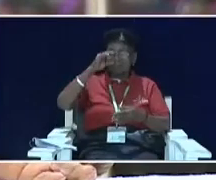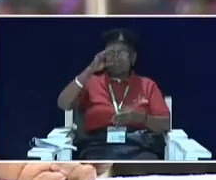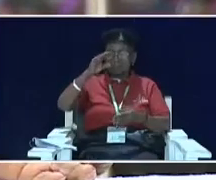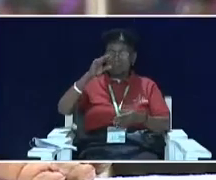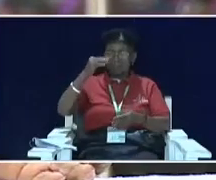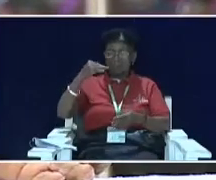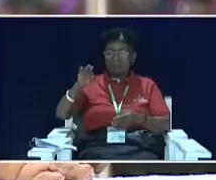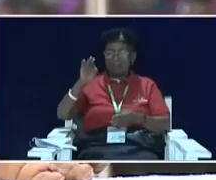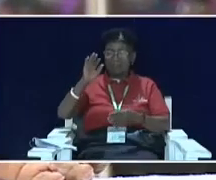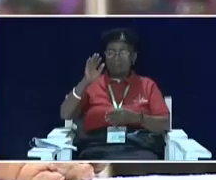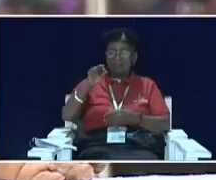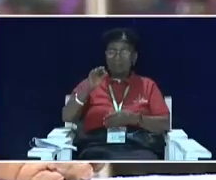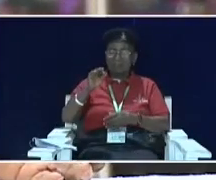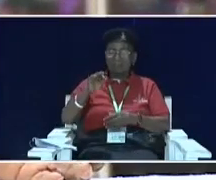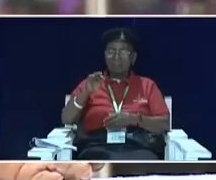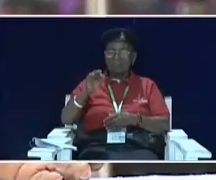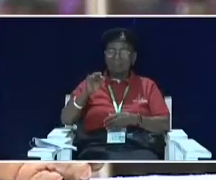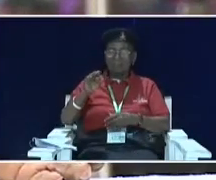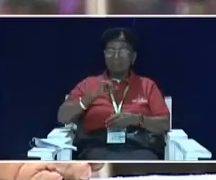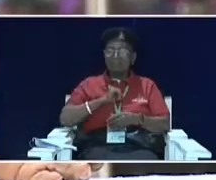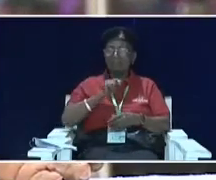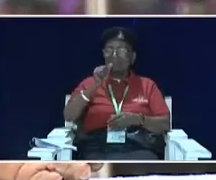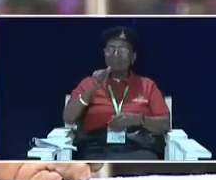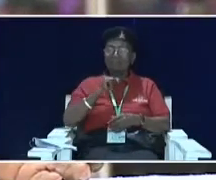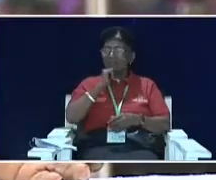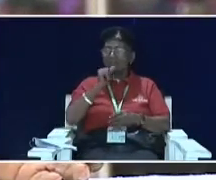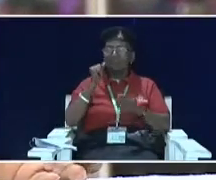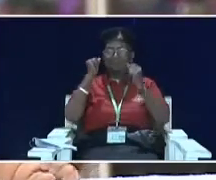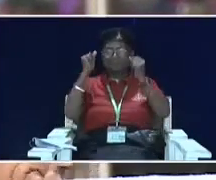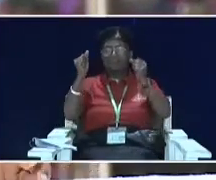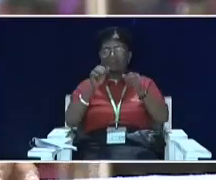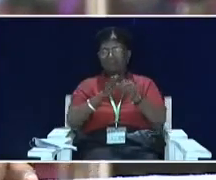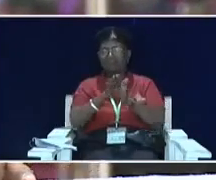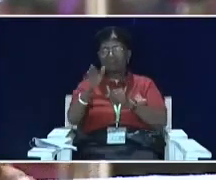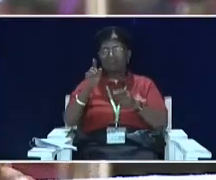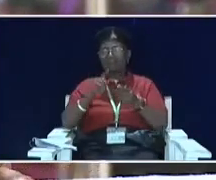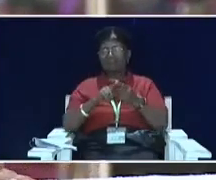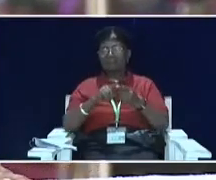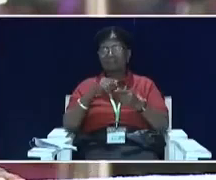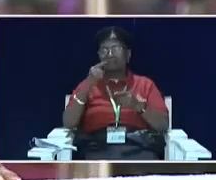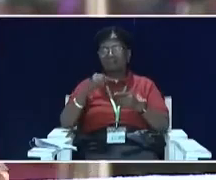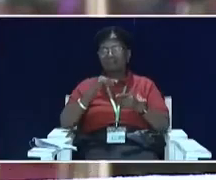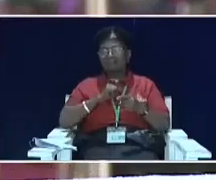duty. I'm not strong enough to say I want to arrest you.